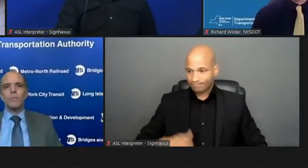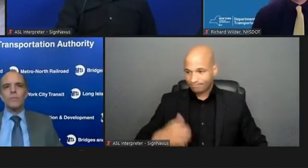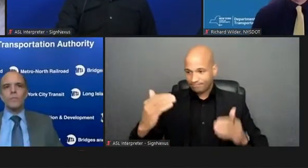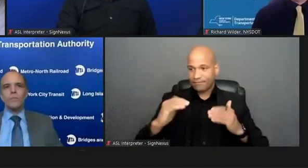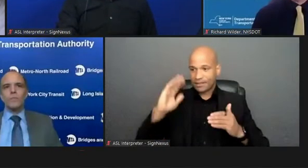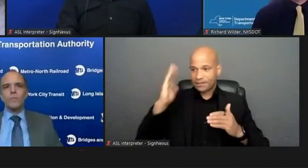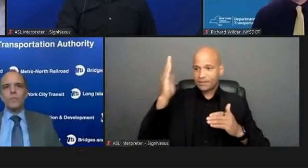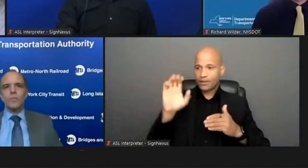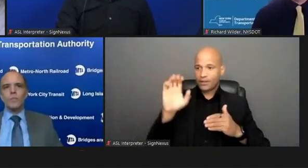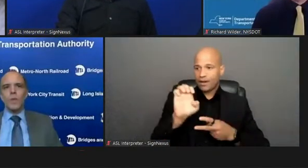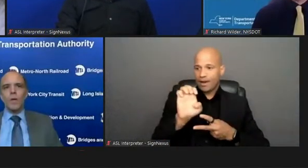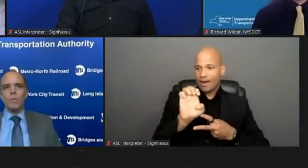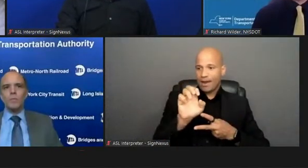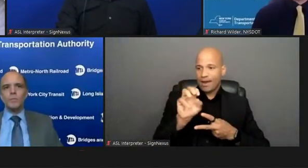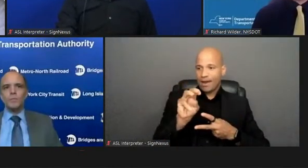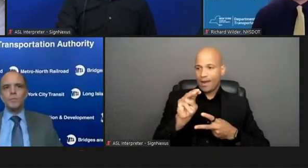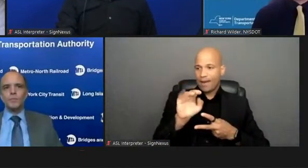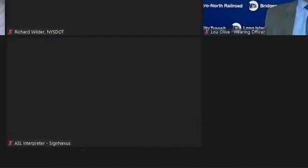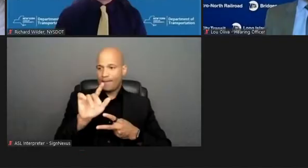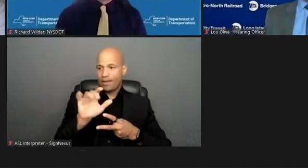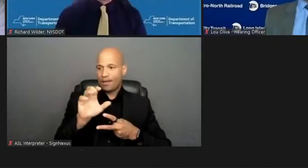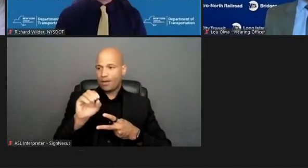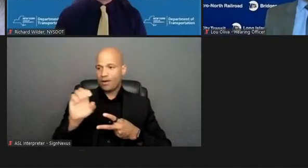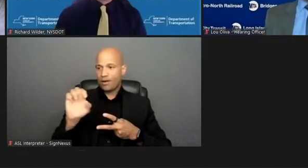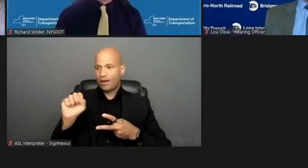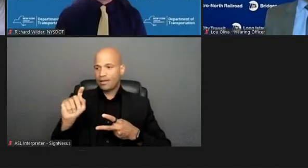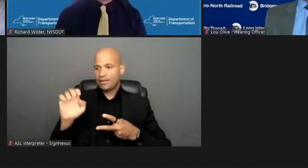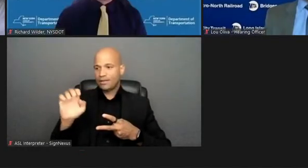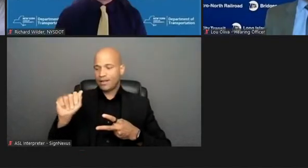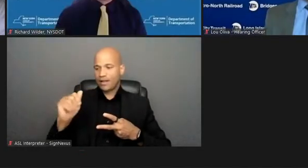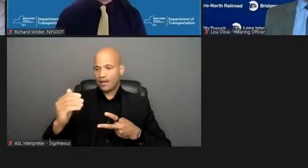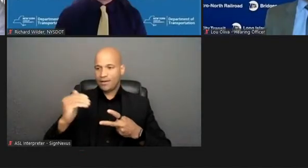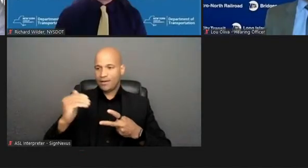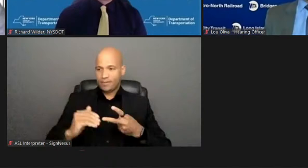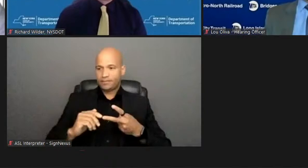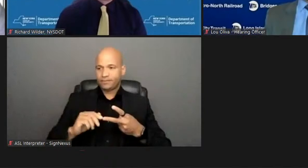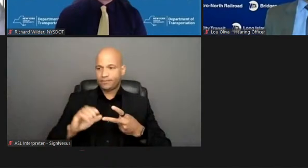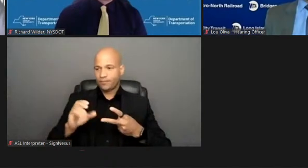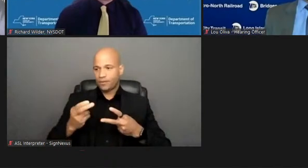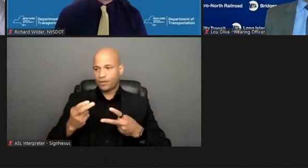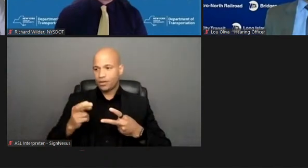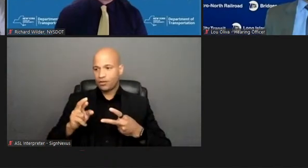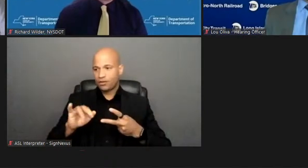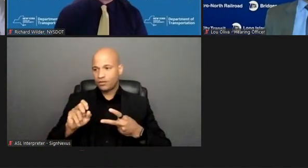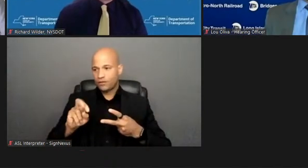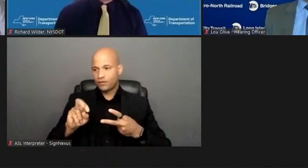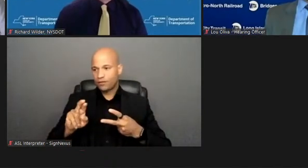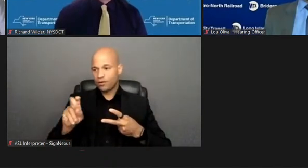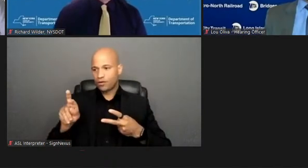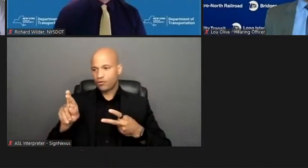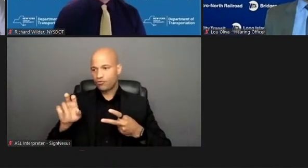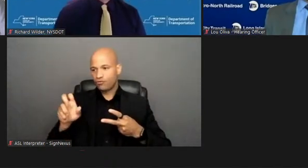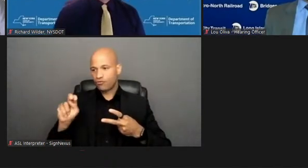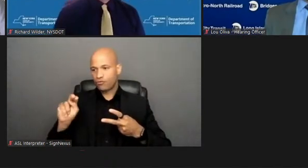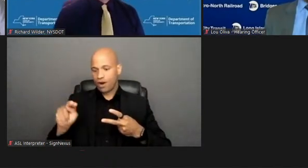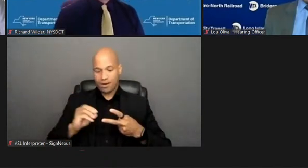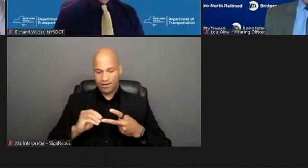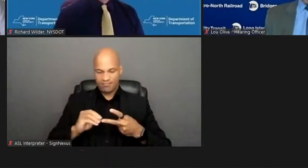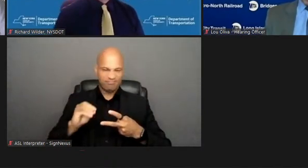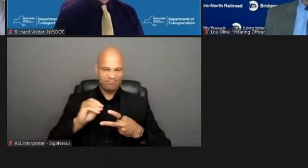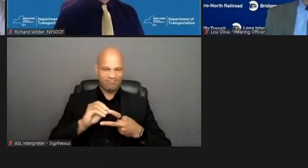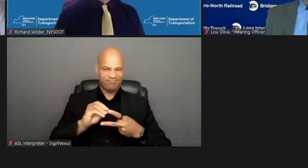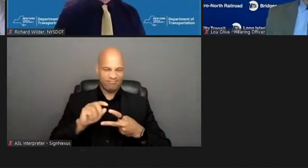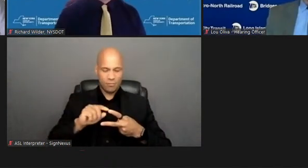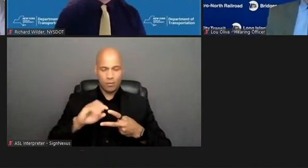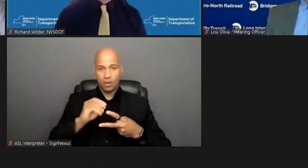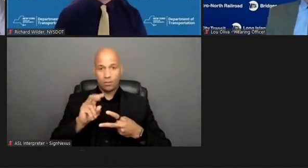Emilio Estella followed by Christopher Ryan our next speaker and 211th on the